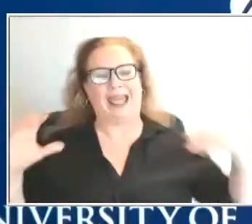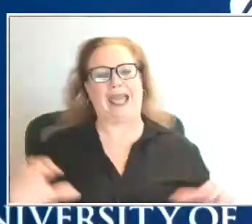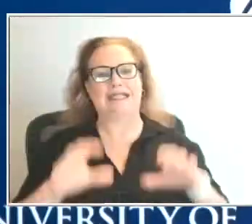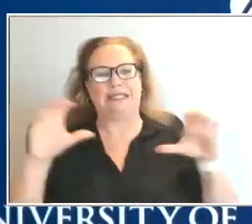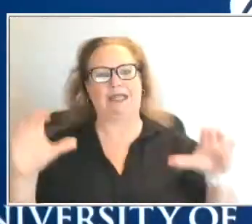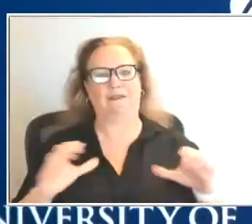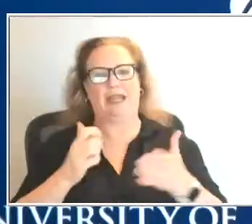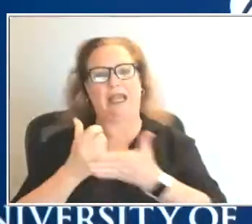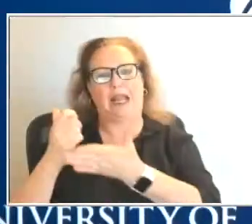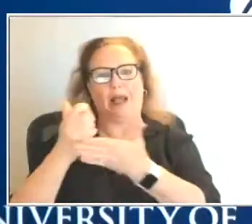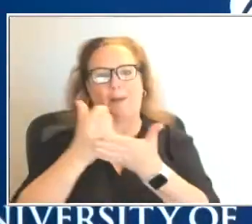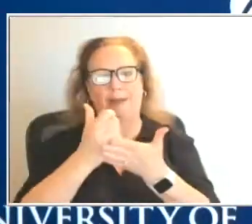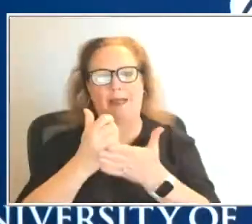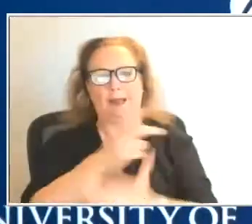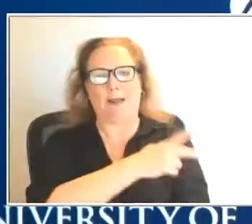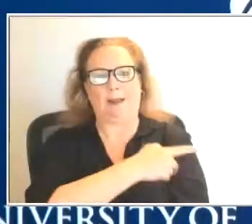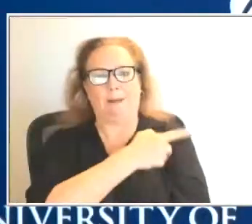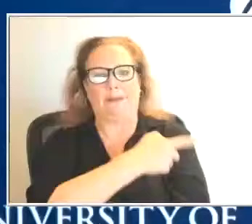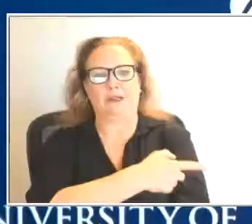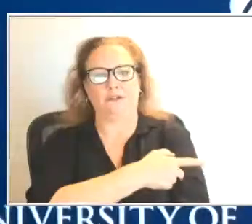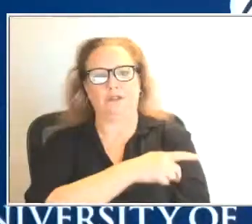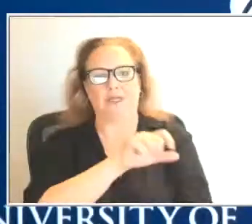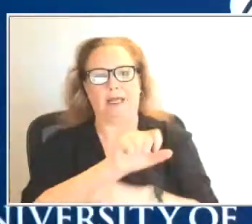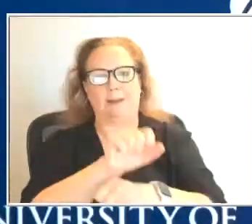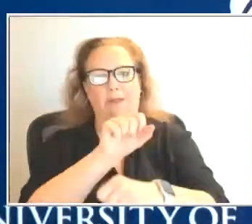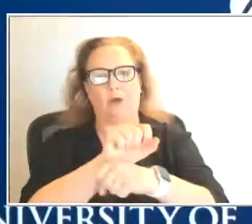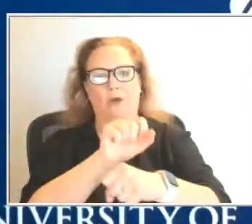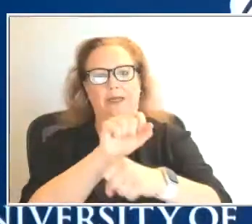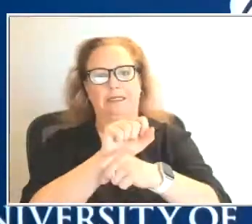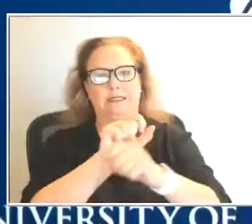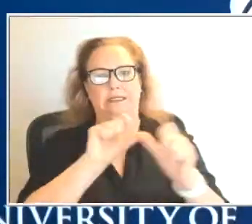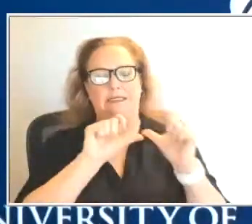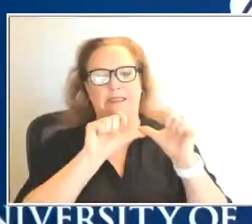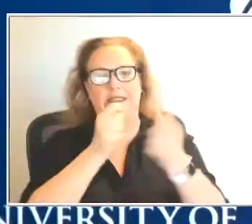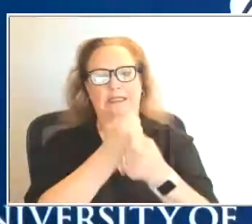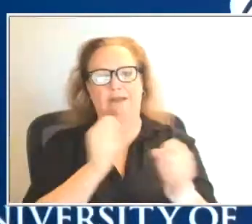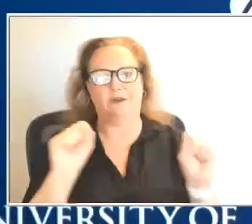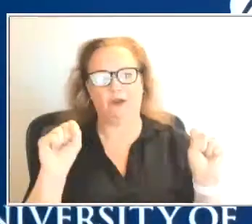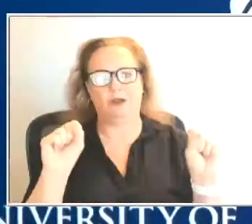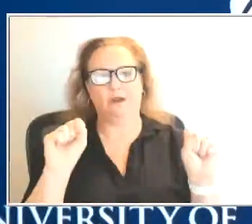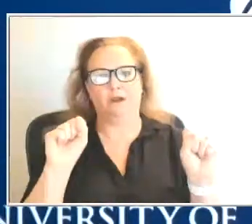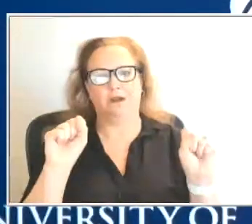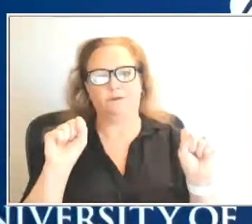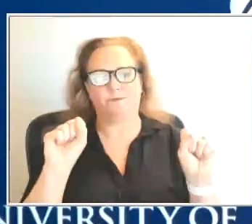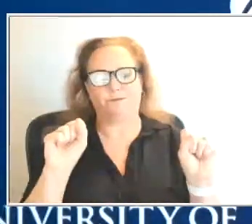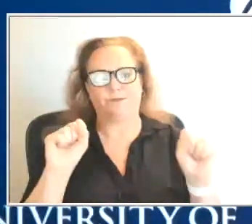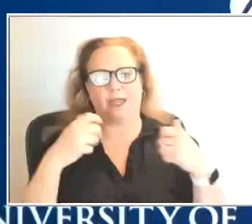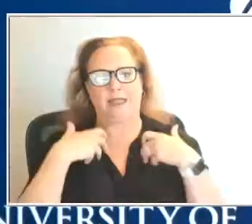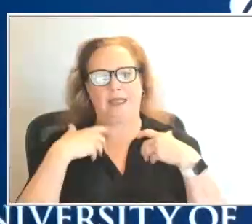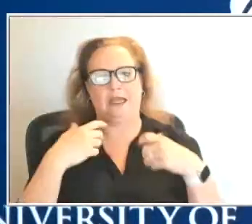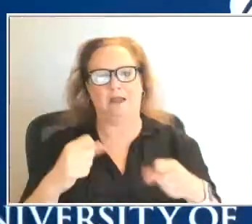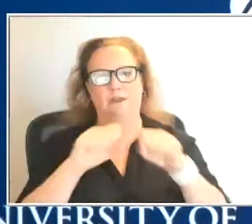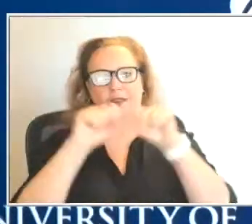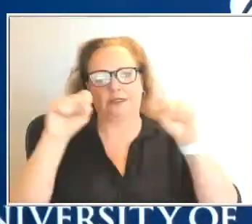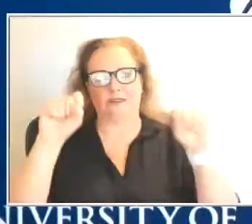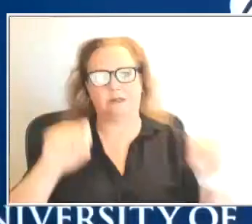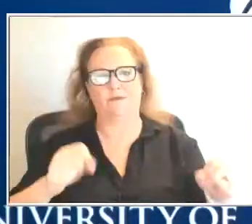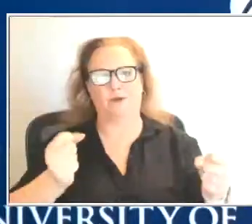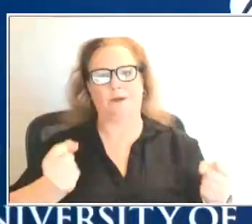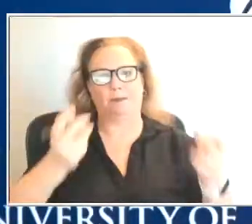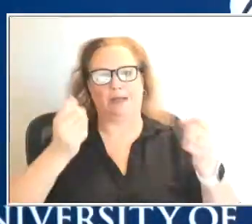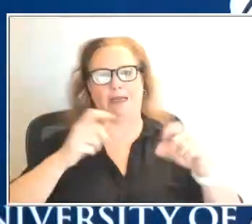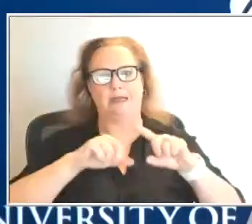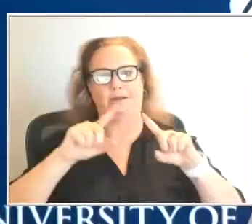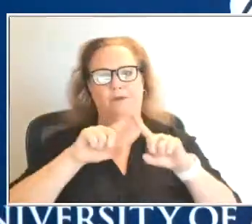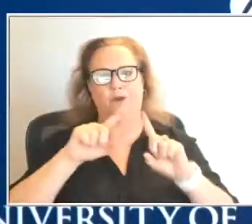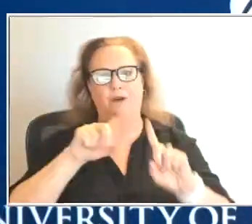helping patients and employees stay safe around the health system for many different aspects. It's not